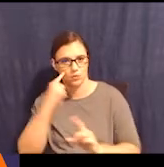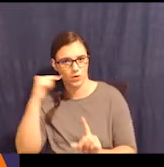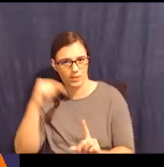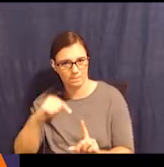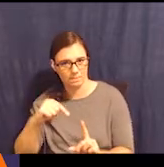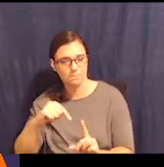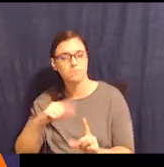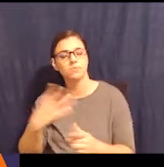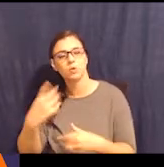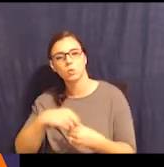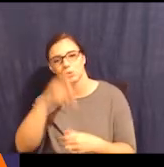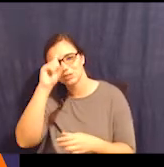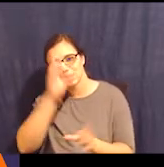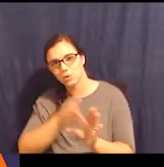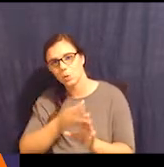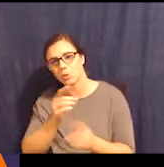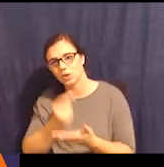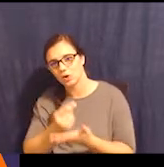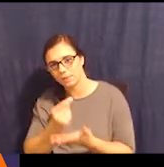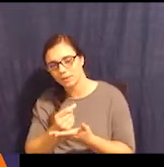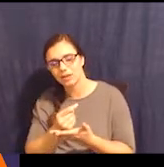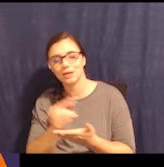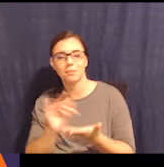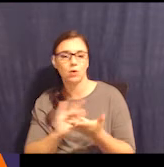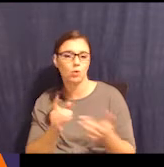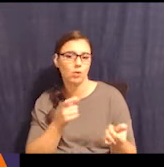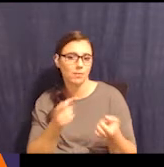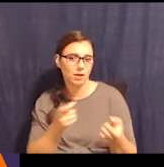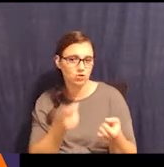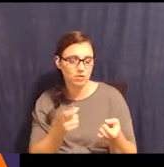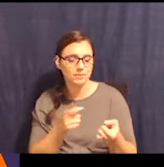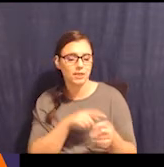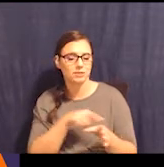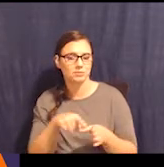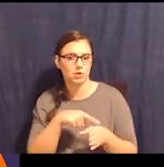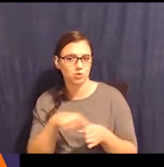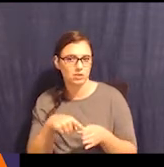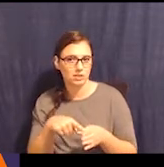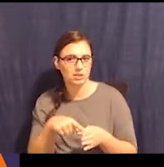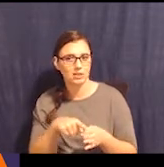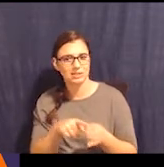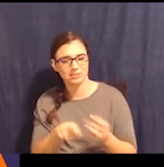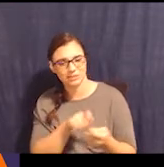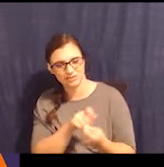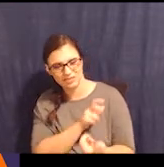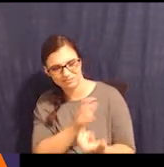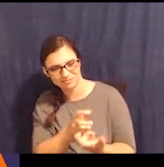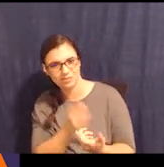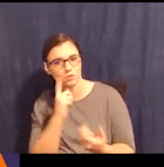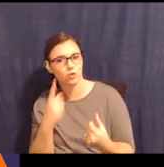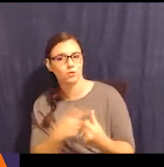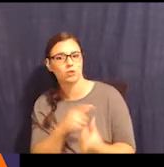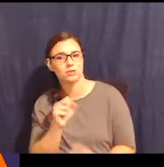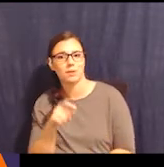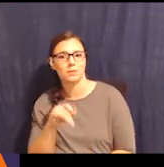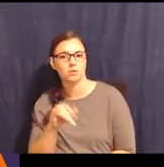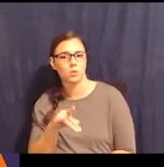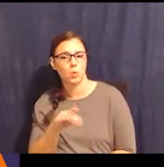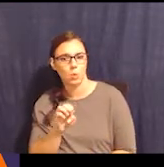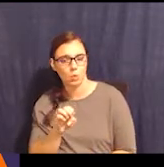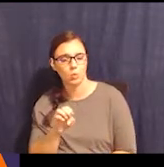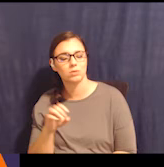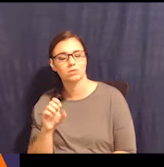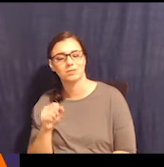management specialty tailored to first episode psychosis, family education and support,